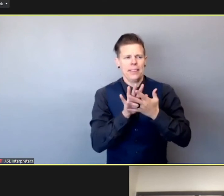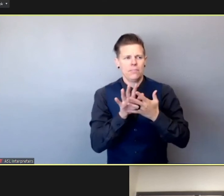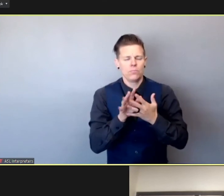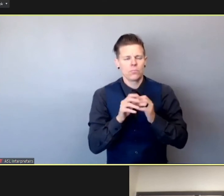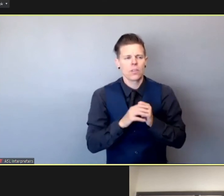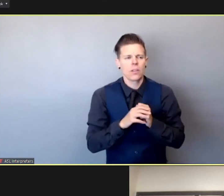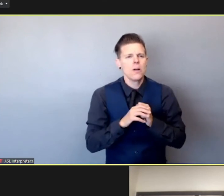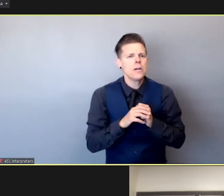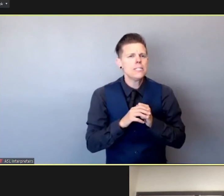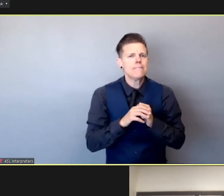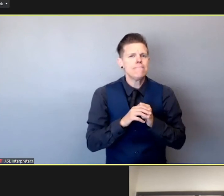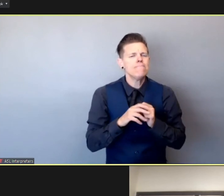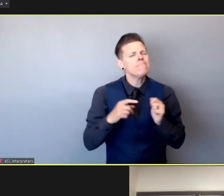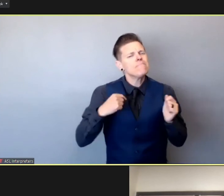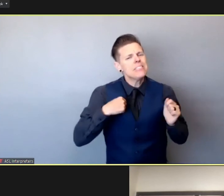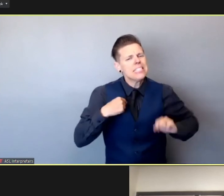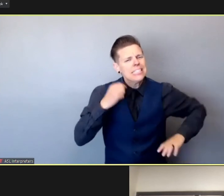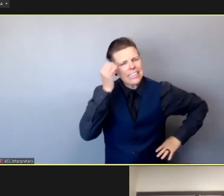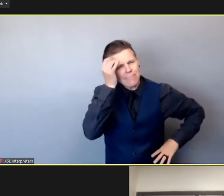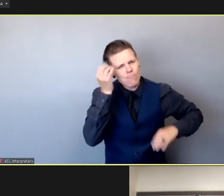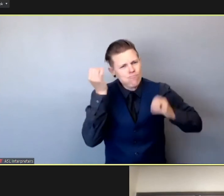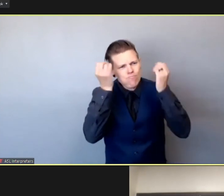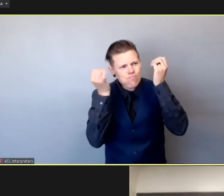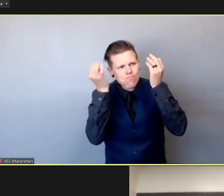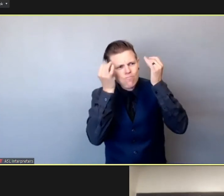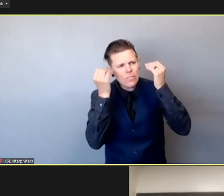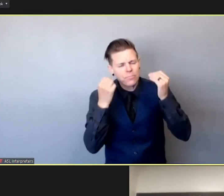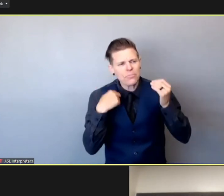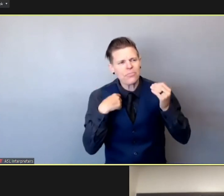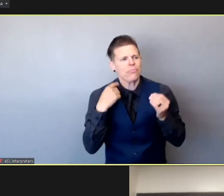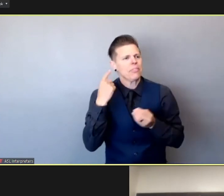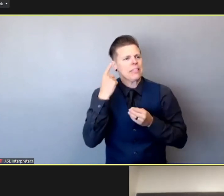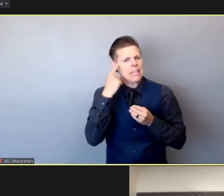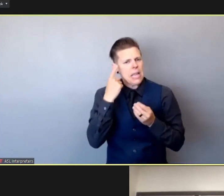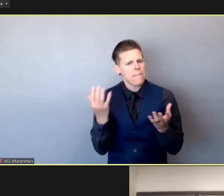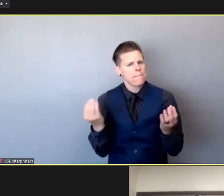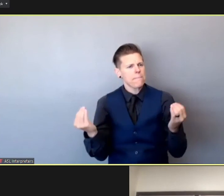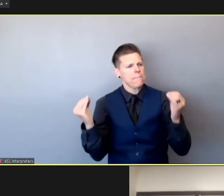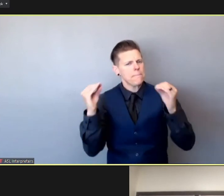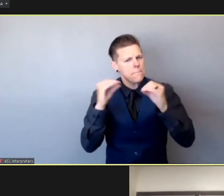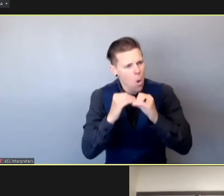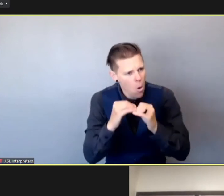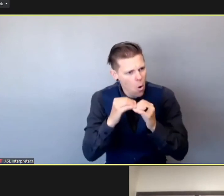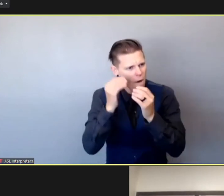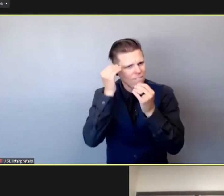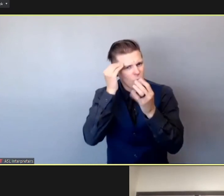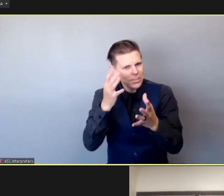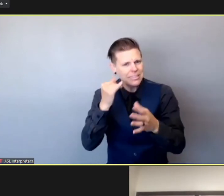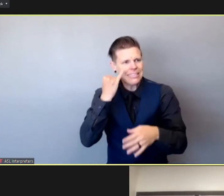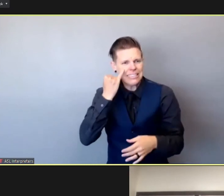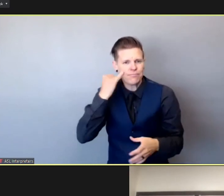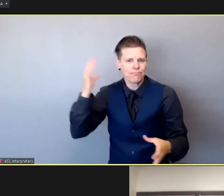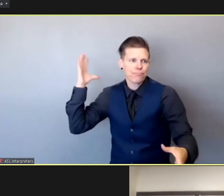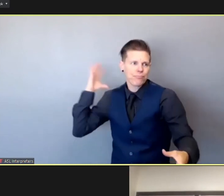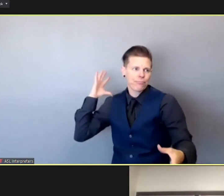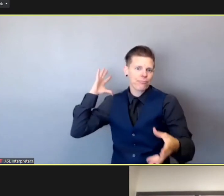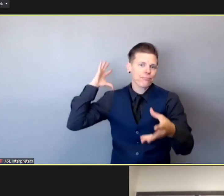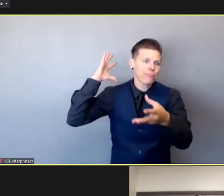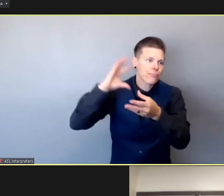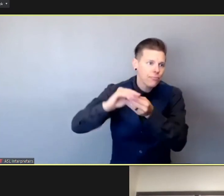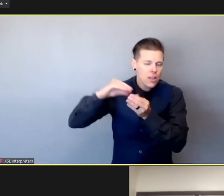to get a lot more information out of studying the population who've been fully vaccinated, who